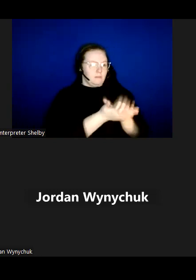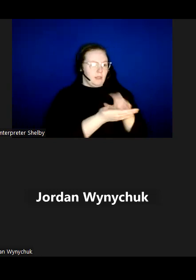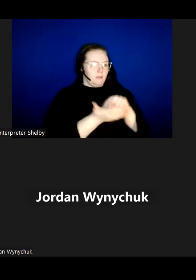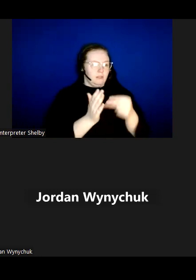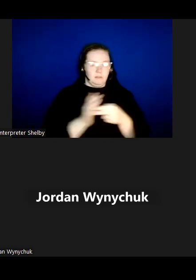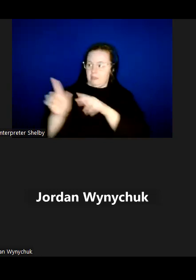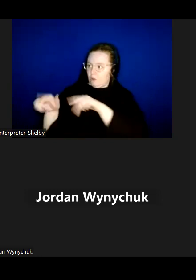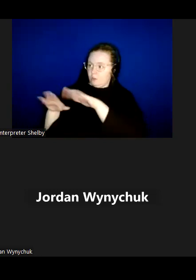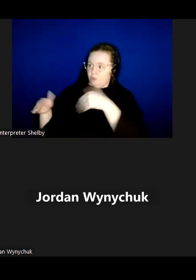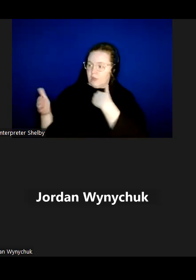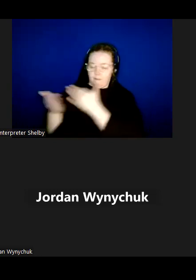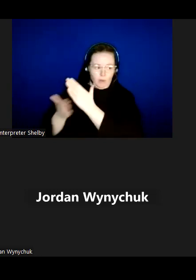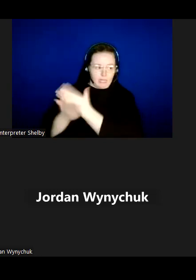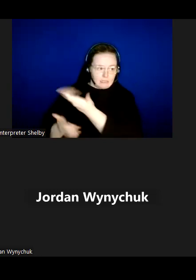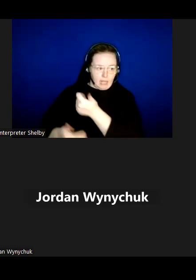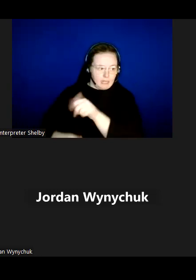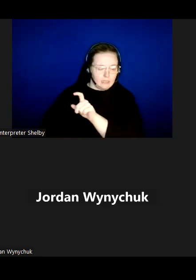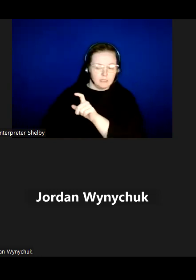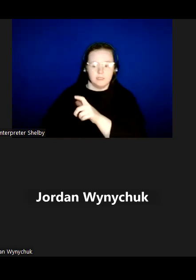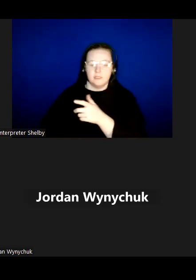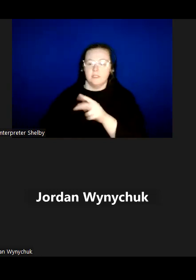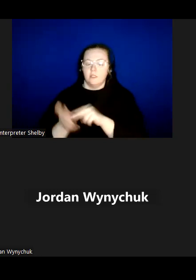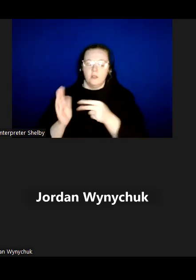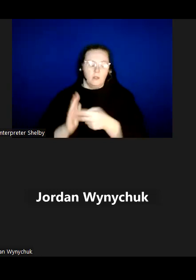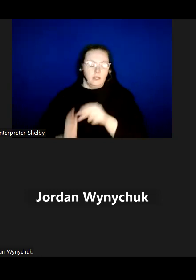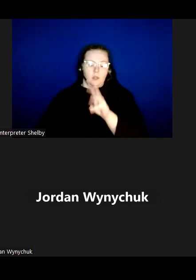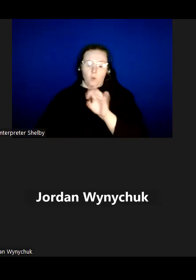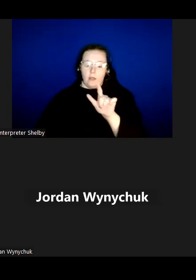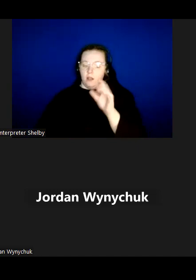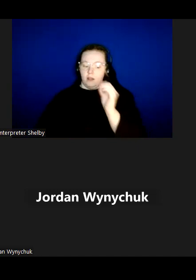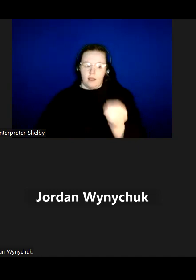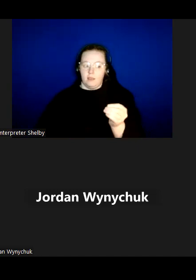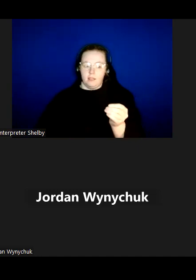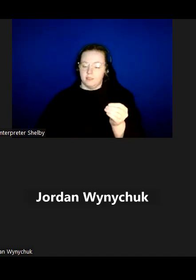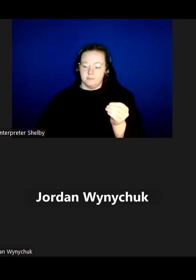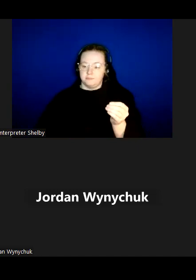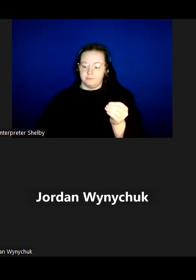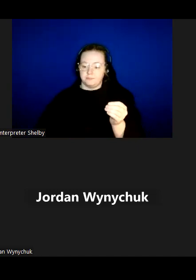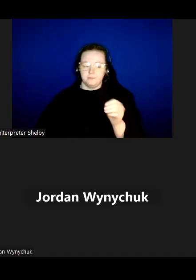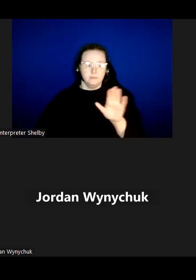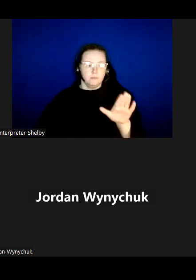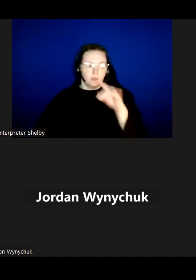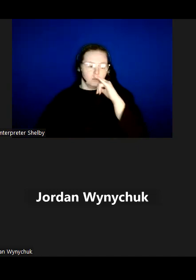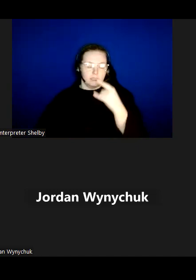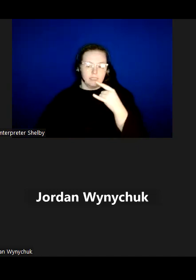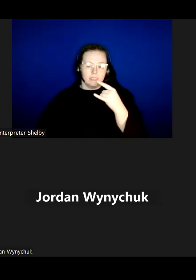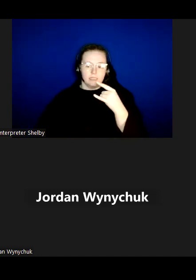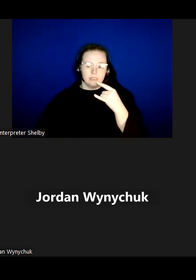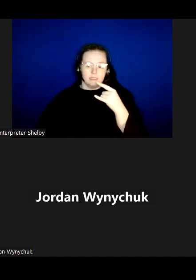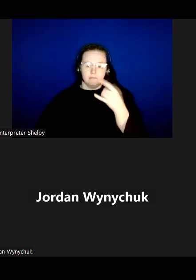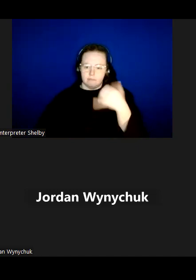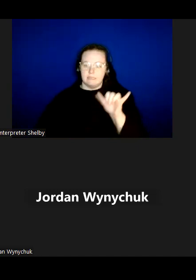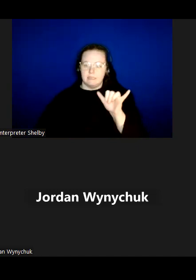do those children have? If there is no will, those children are still entitled to 2/3